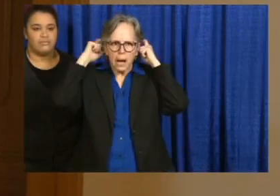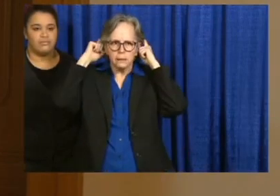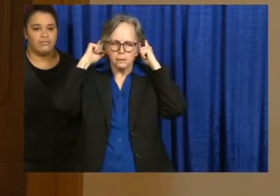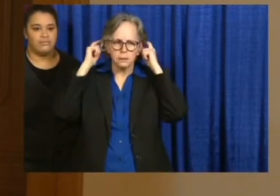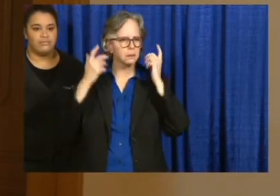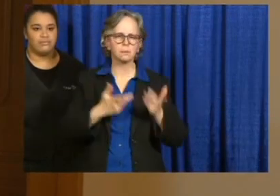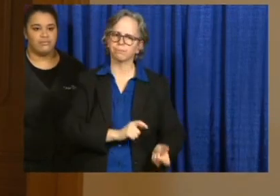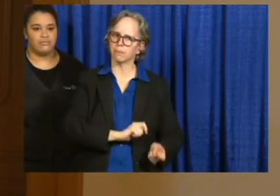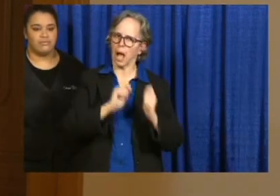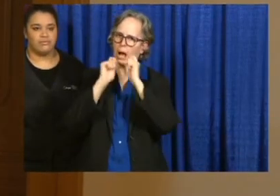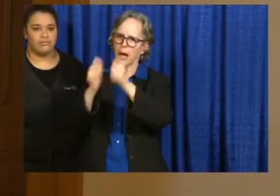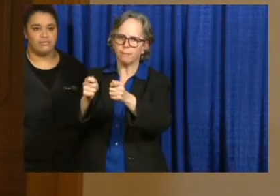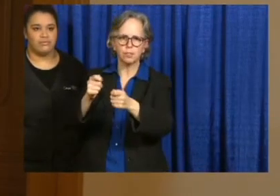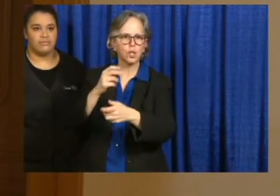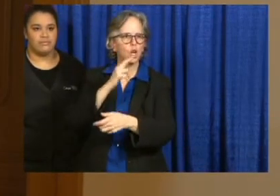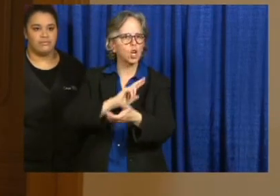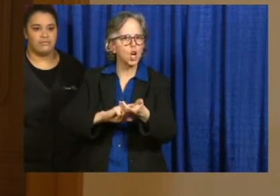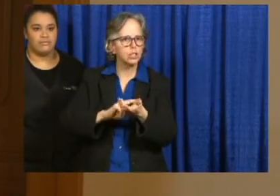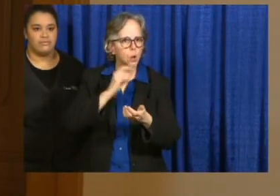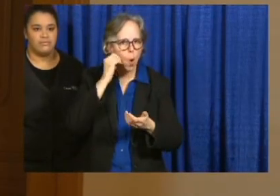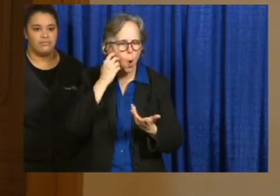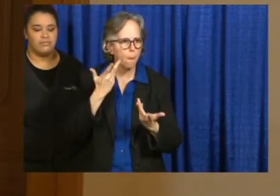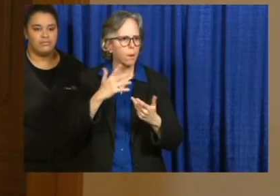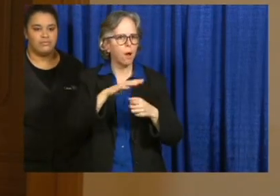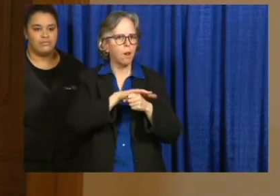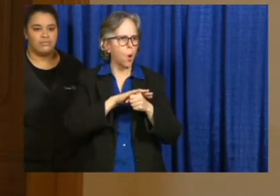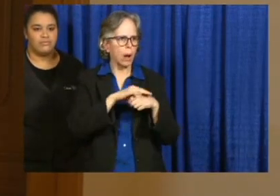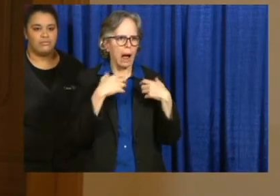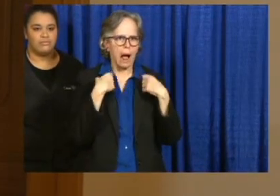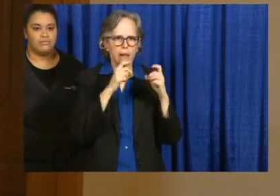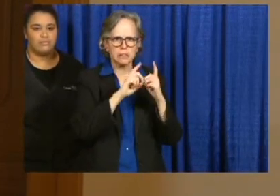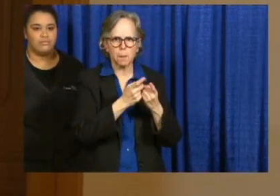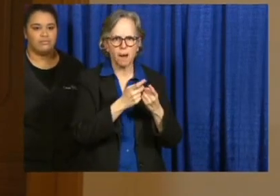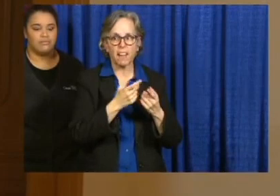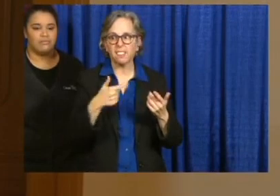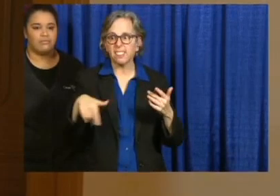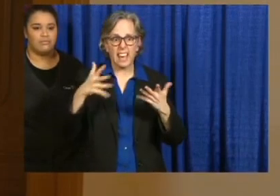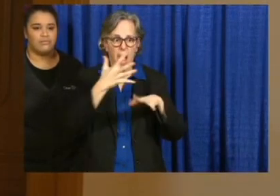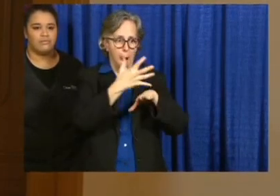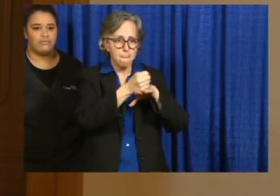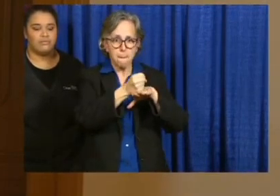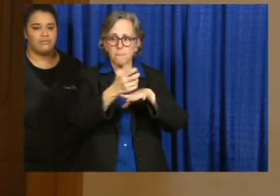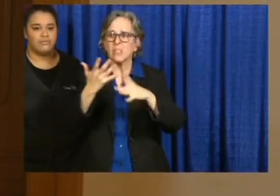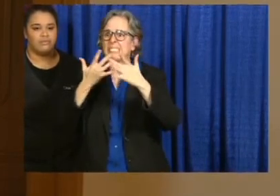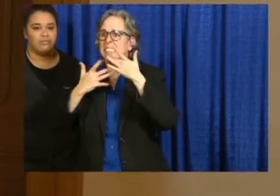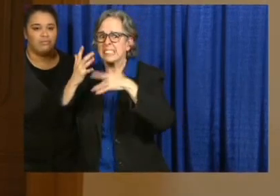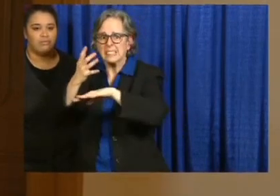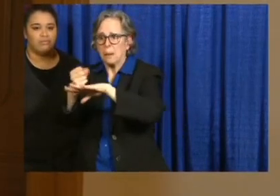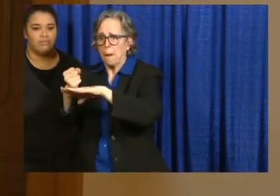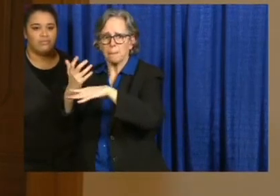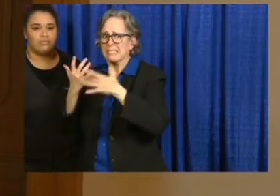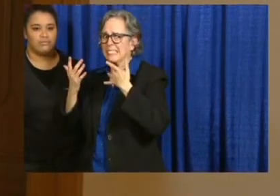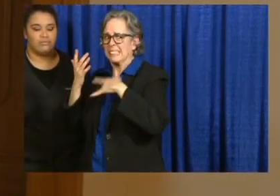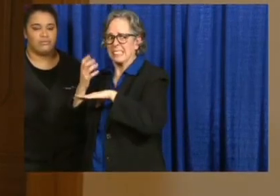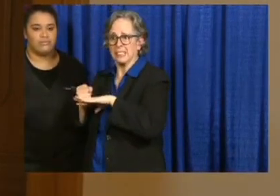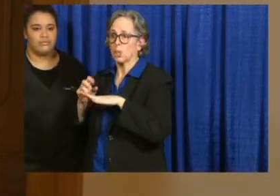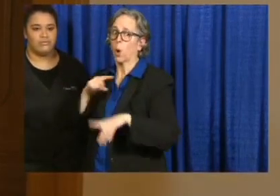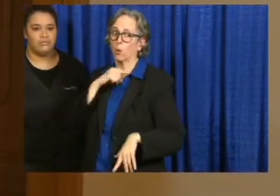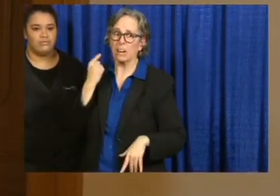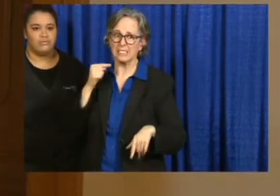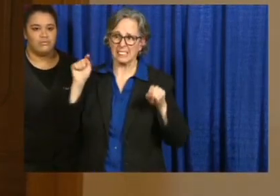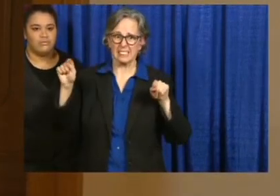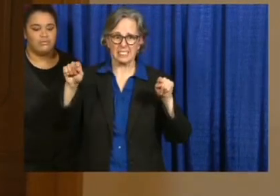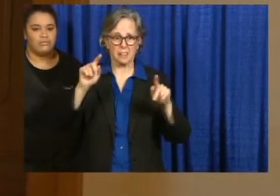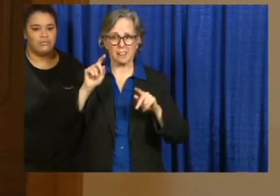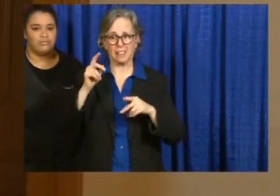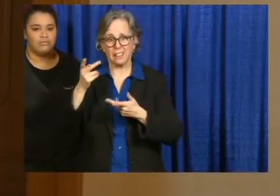department because they don't have them, and those folks are risking everything to be out there taking care of our loved ones. Meanwhile,